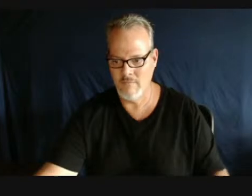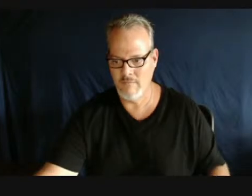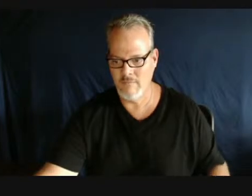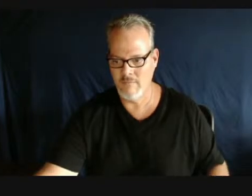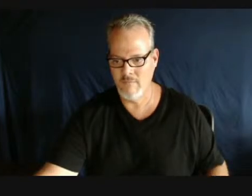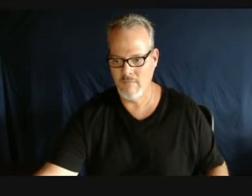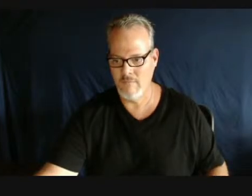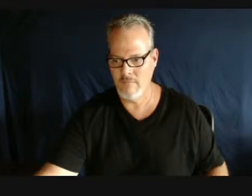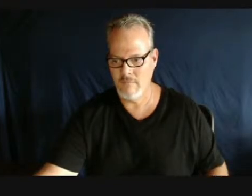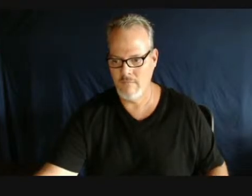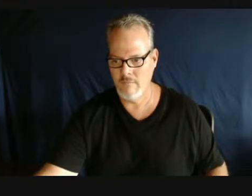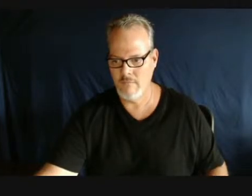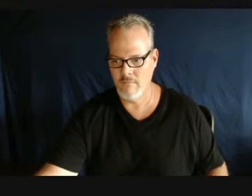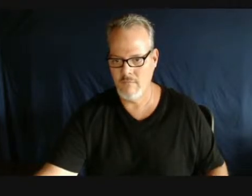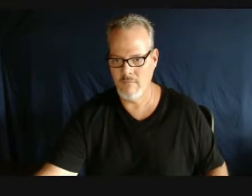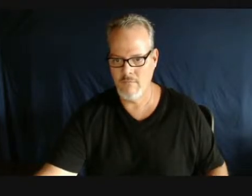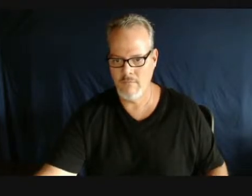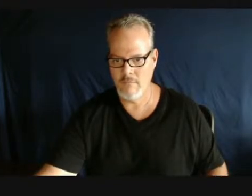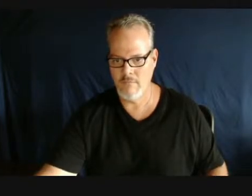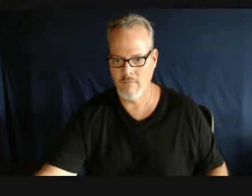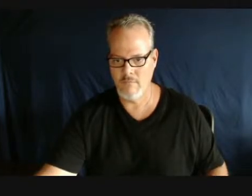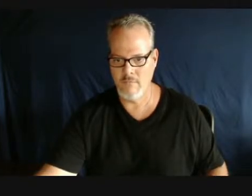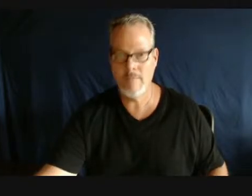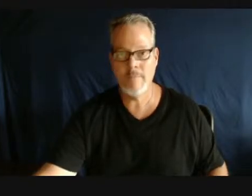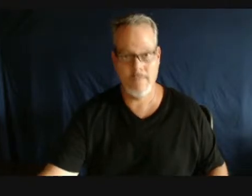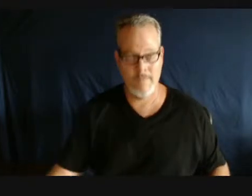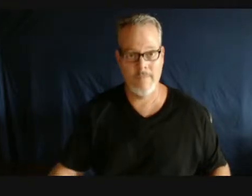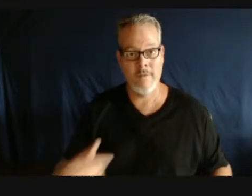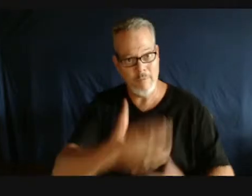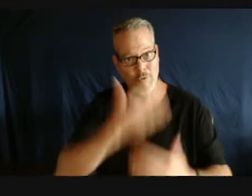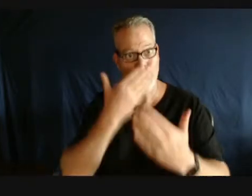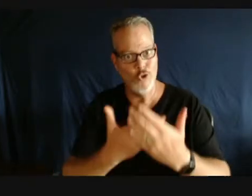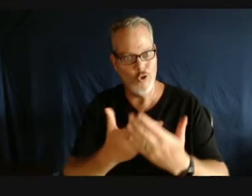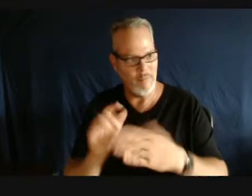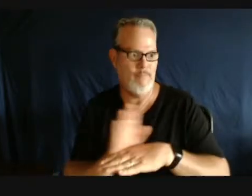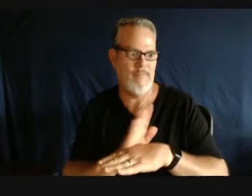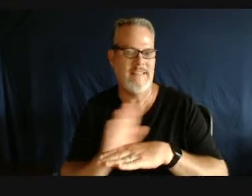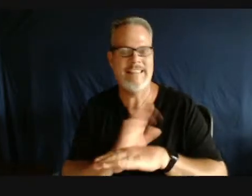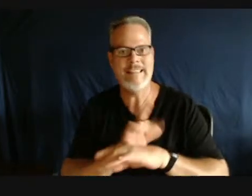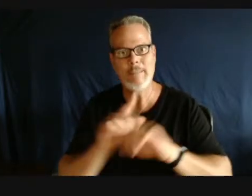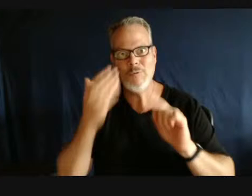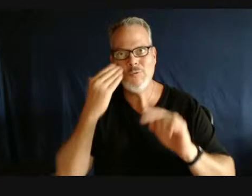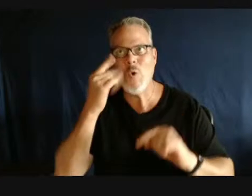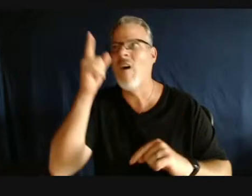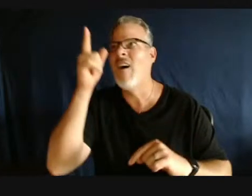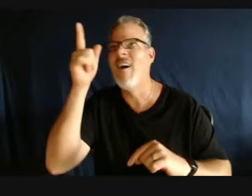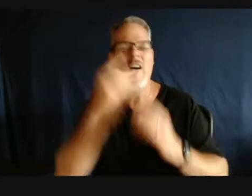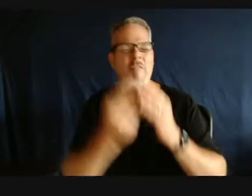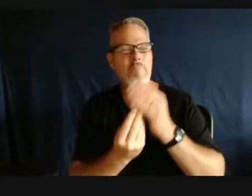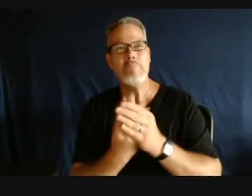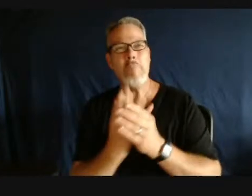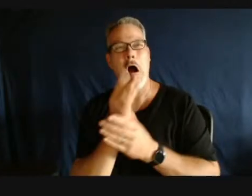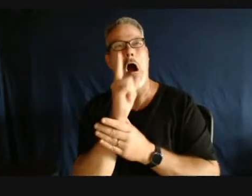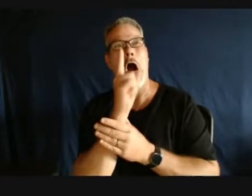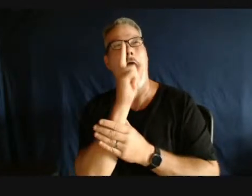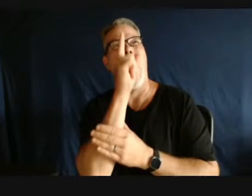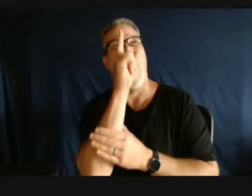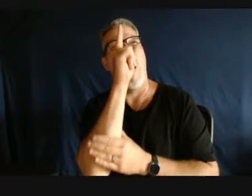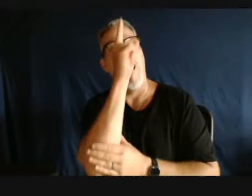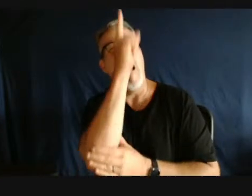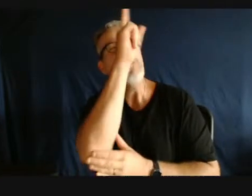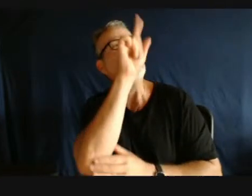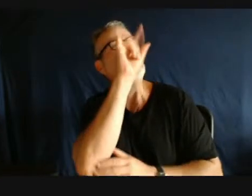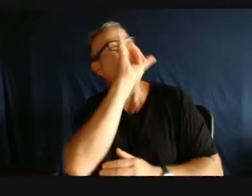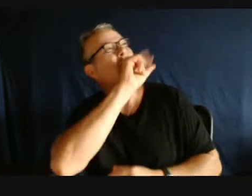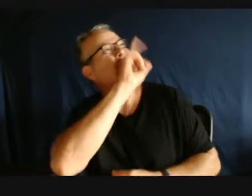of eruptions still. Been busy, but these near 1,000-foot fountains, these, tall fountains, as I call them, just been